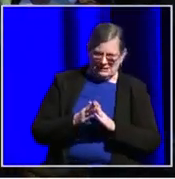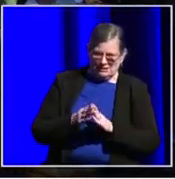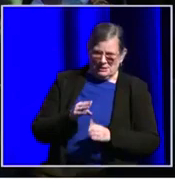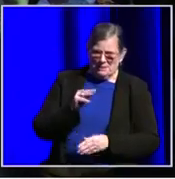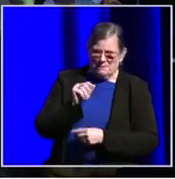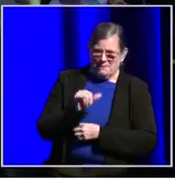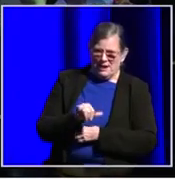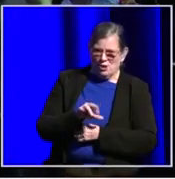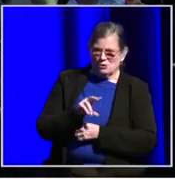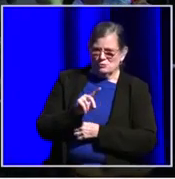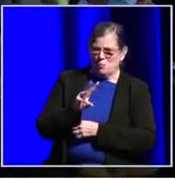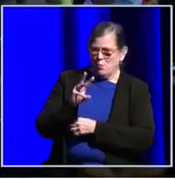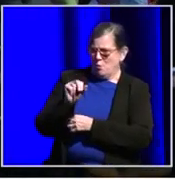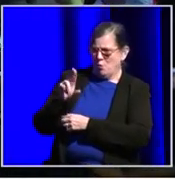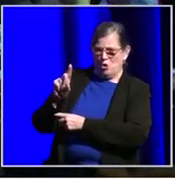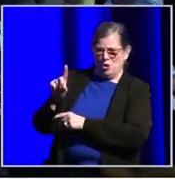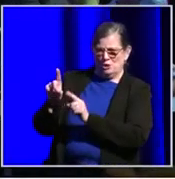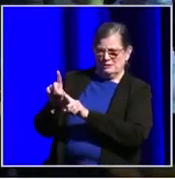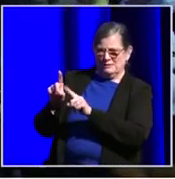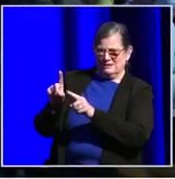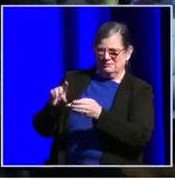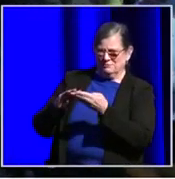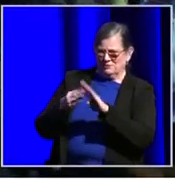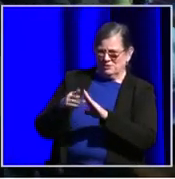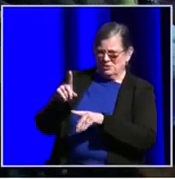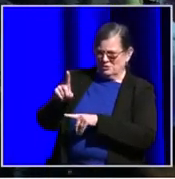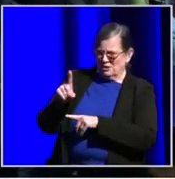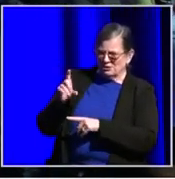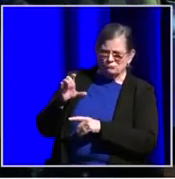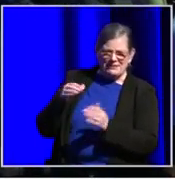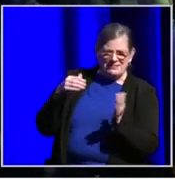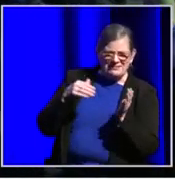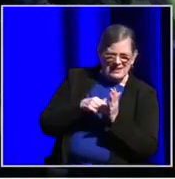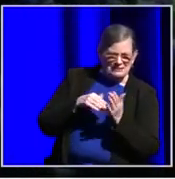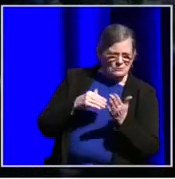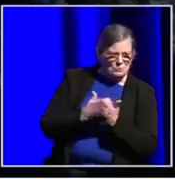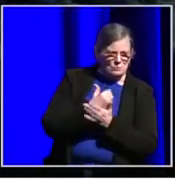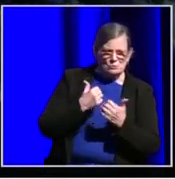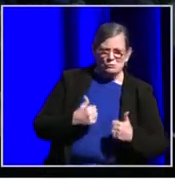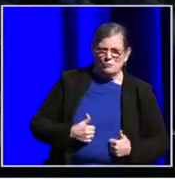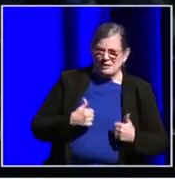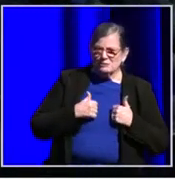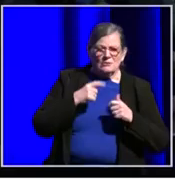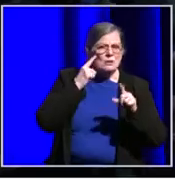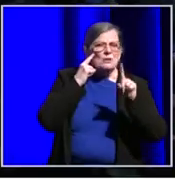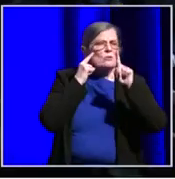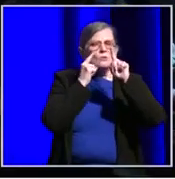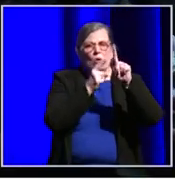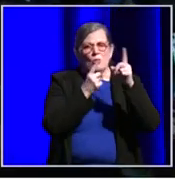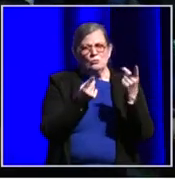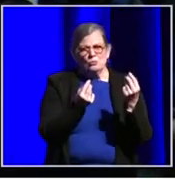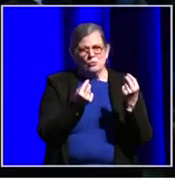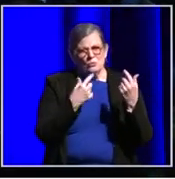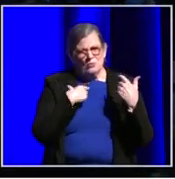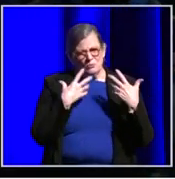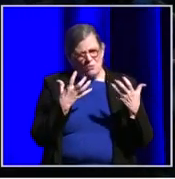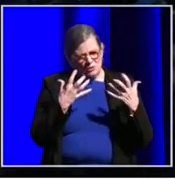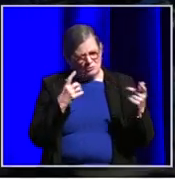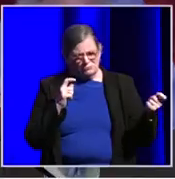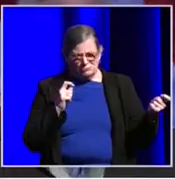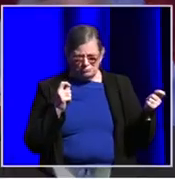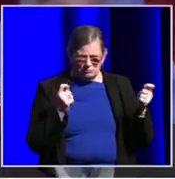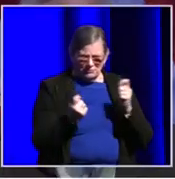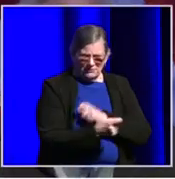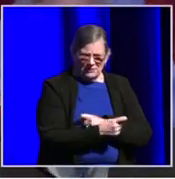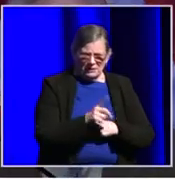city by 100,000 new residents in a decade, a goal that ignited a renaissance. Doug Williams, the first